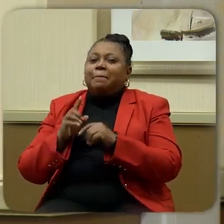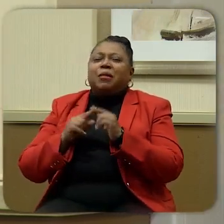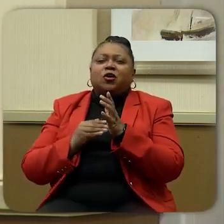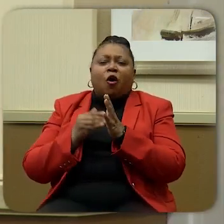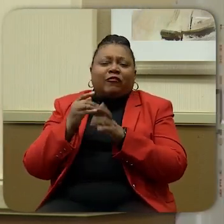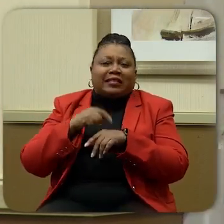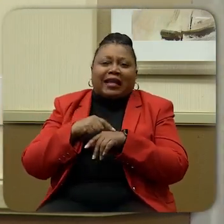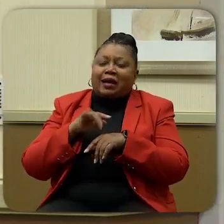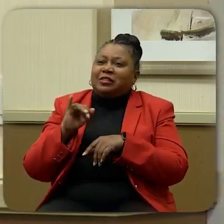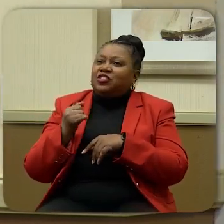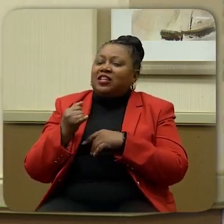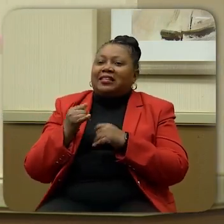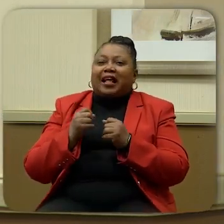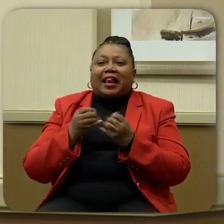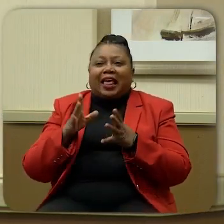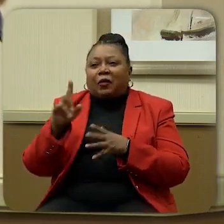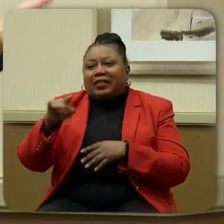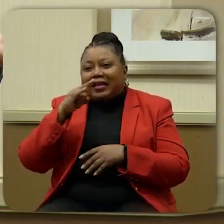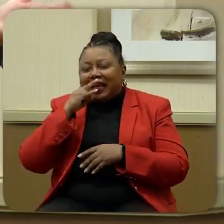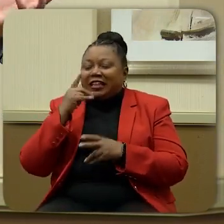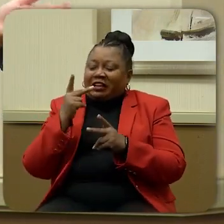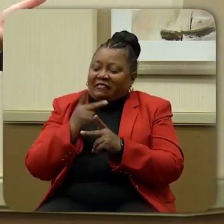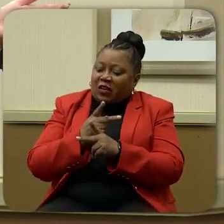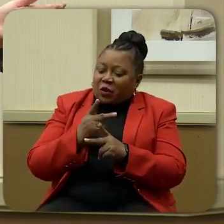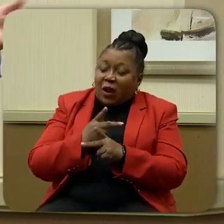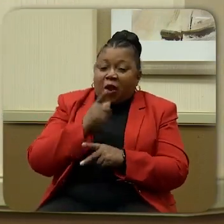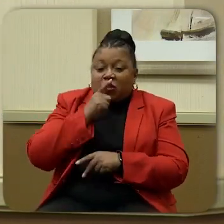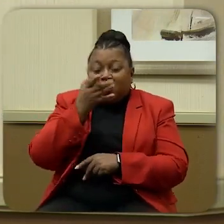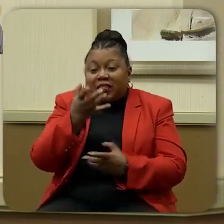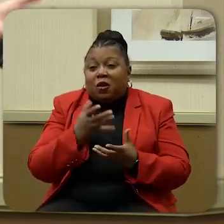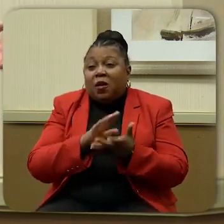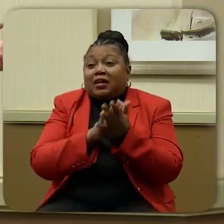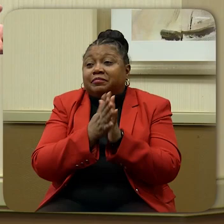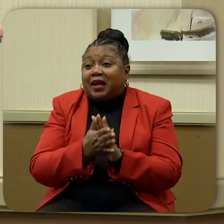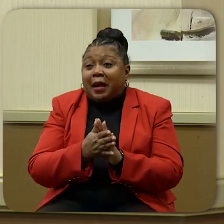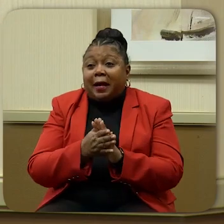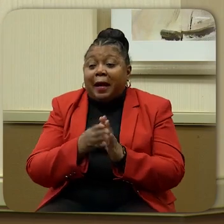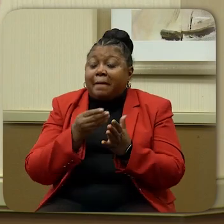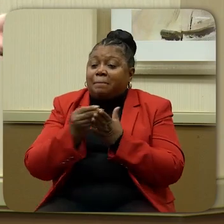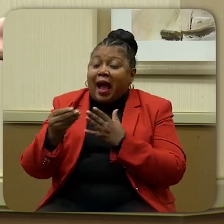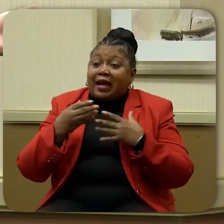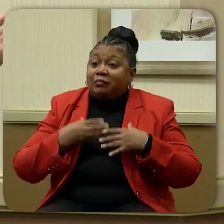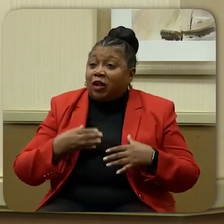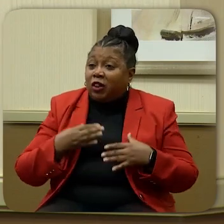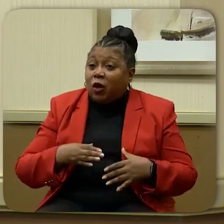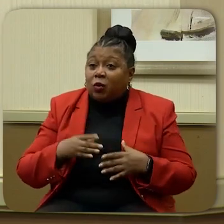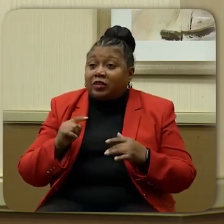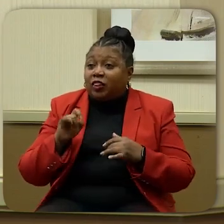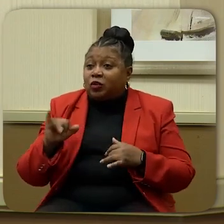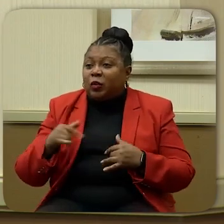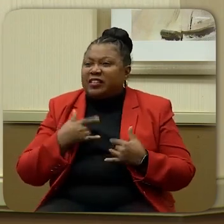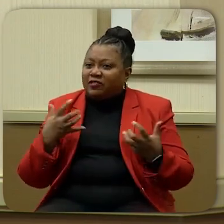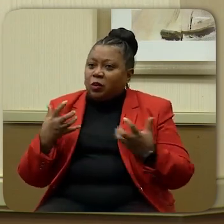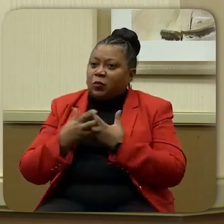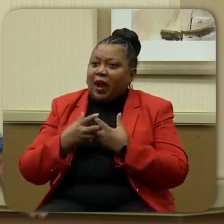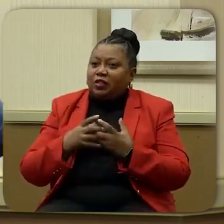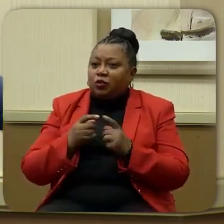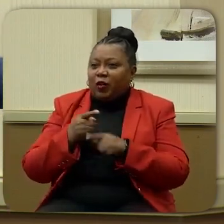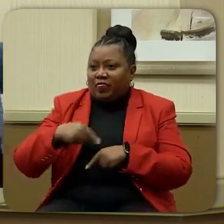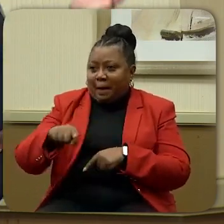But oftentimes it's just allowing that kid to figure out who they want, buying them the clothes and the toys that feel right to